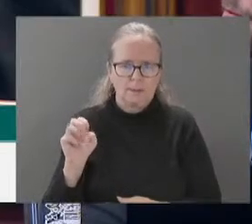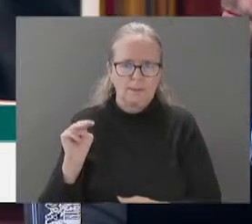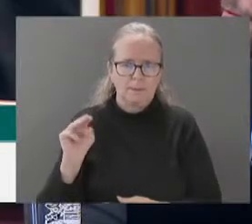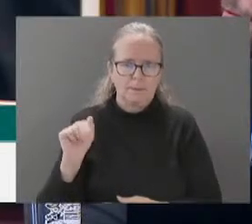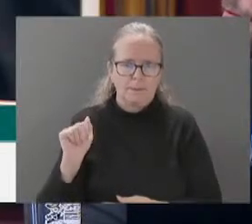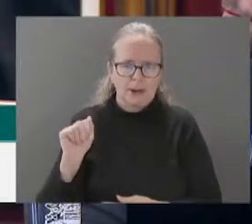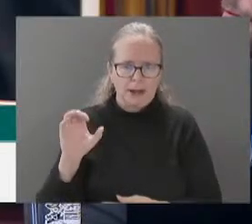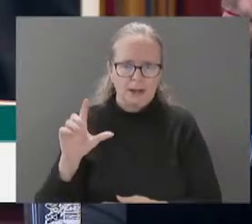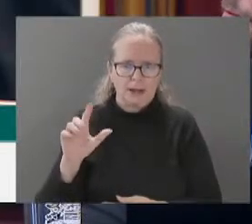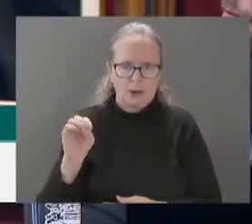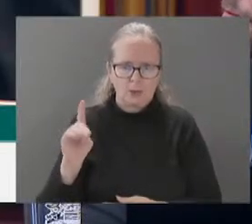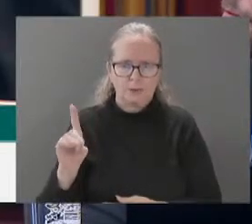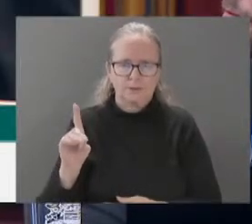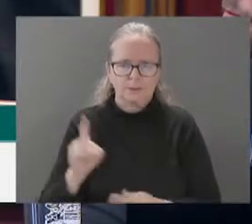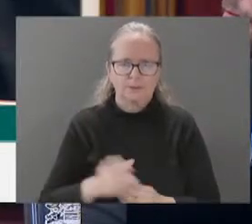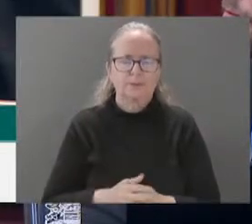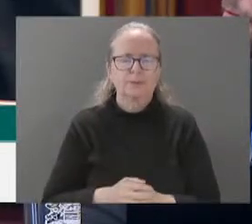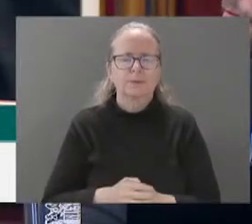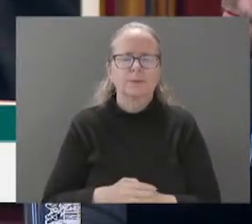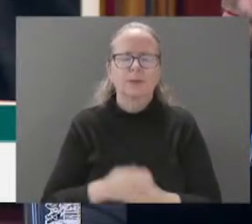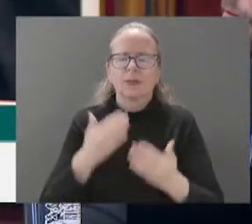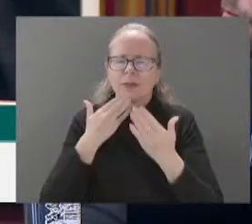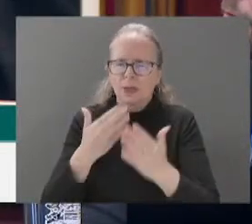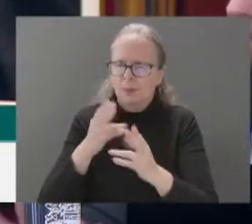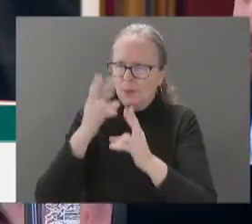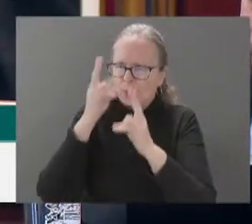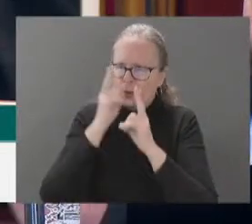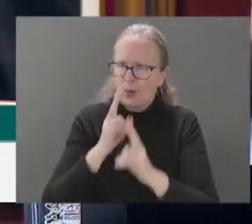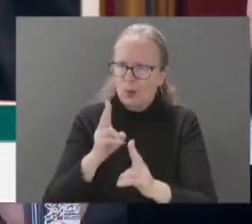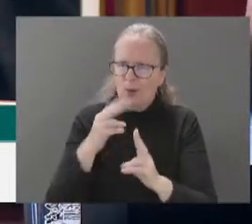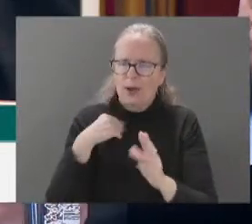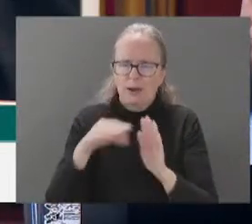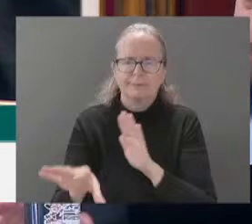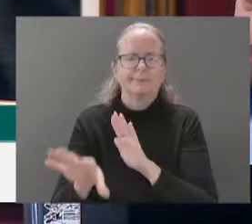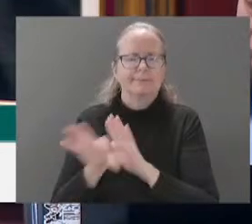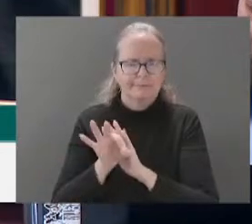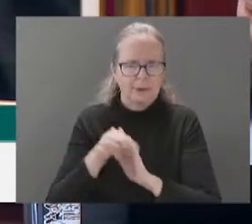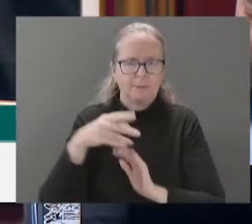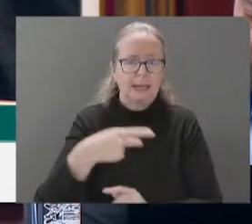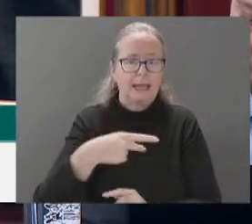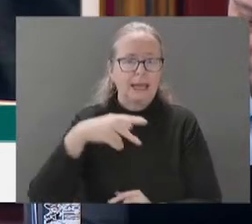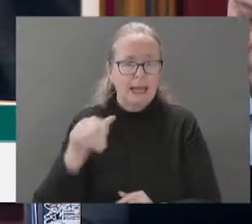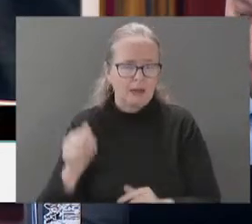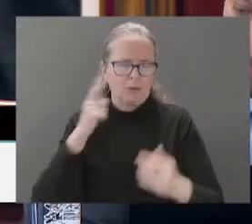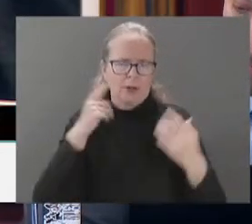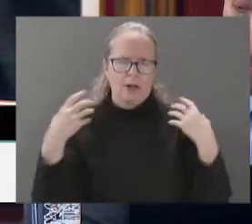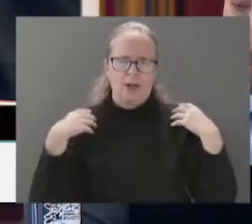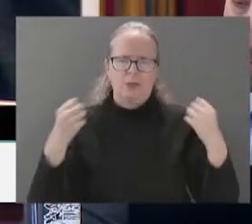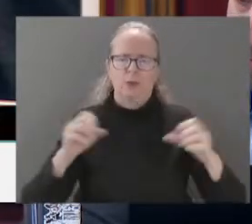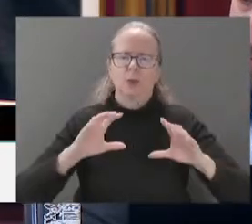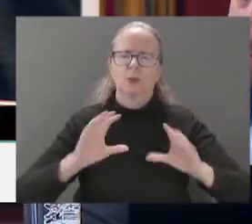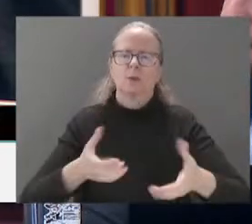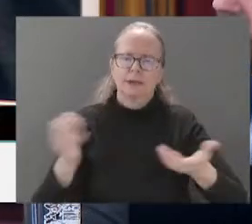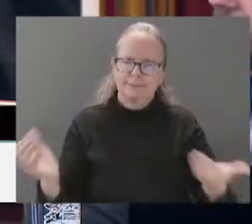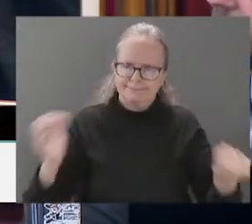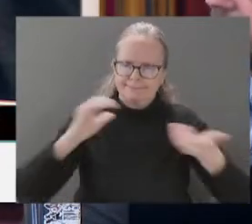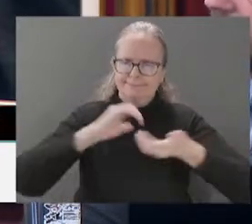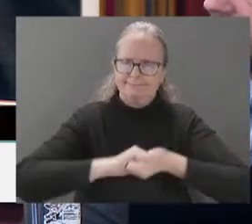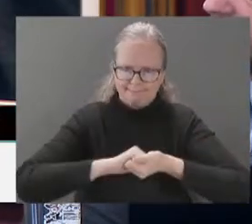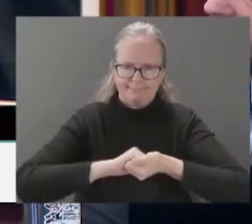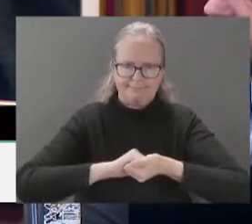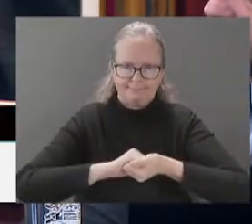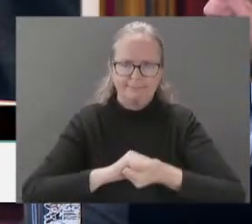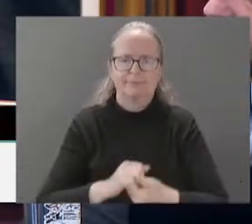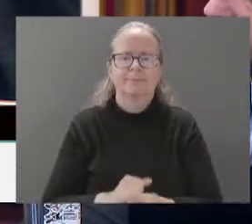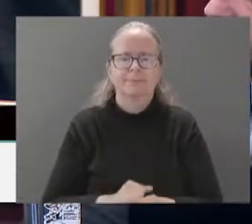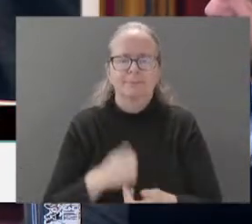appointed as the new parliamentary secretary for health Workforce engagement I rise today to address a critical issue that affects each and